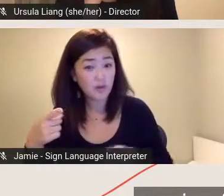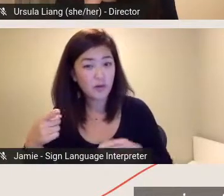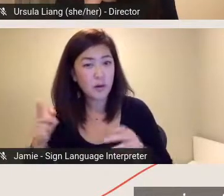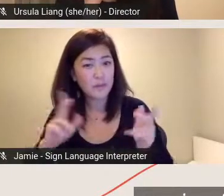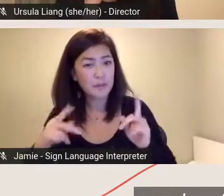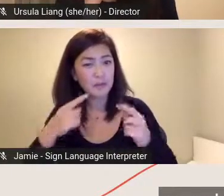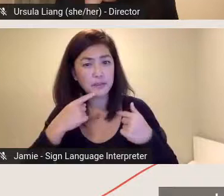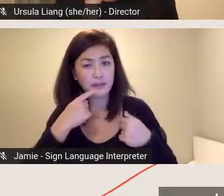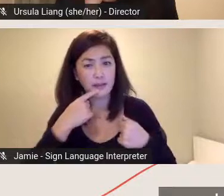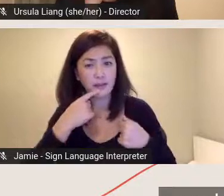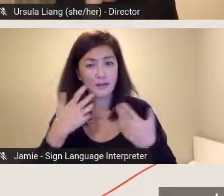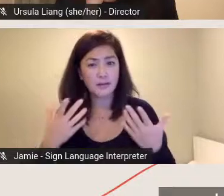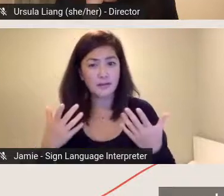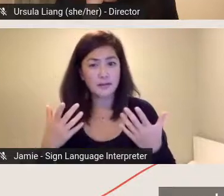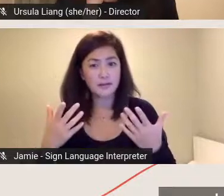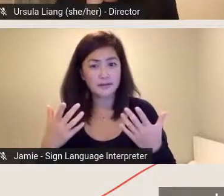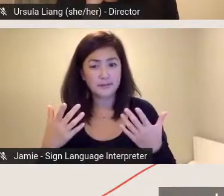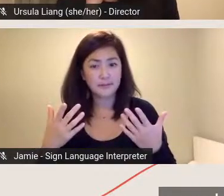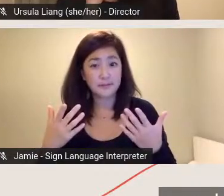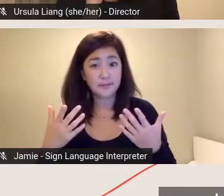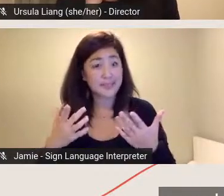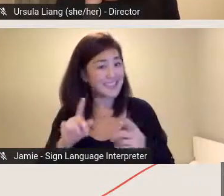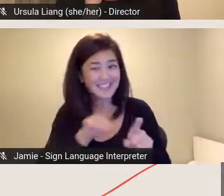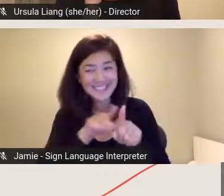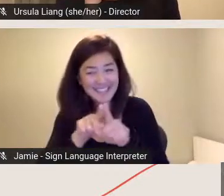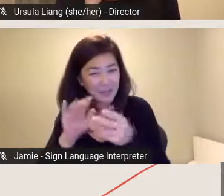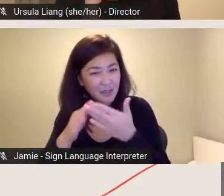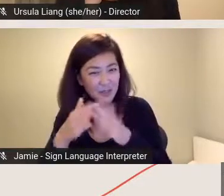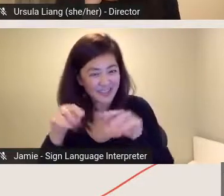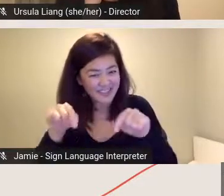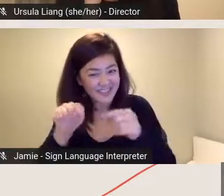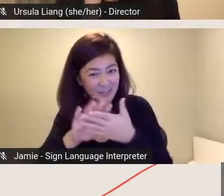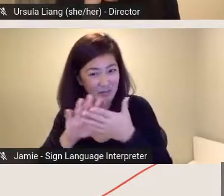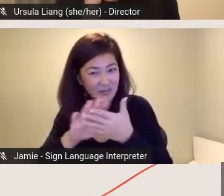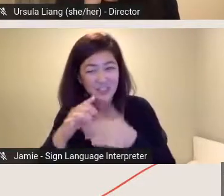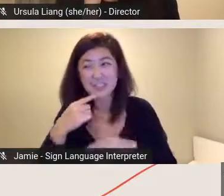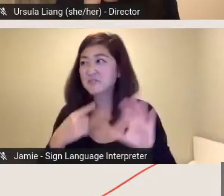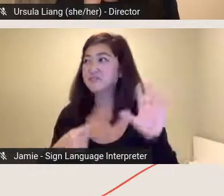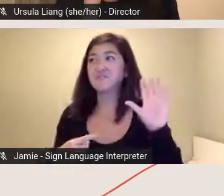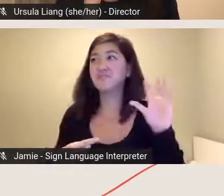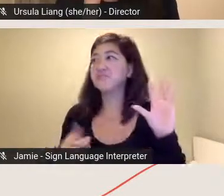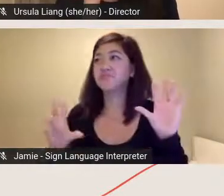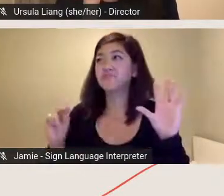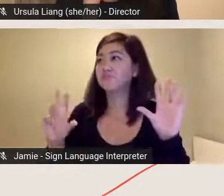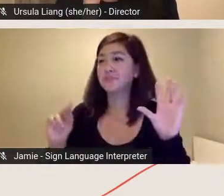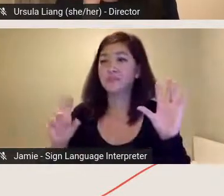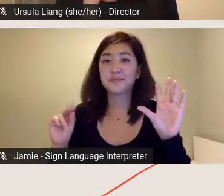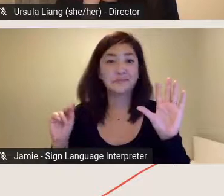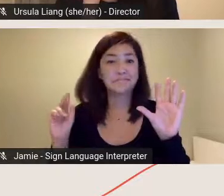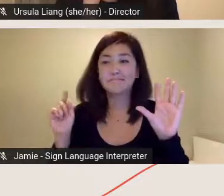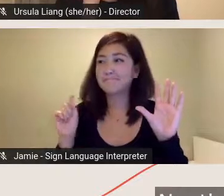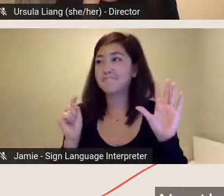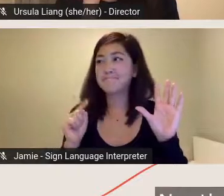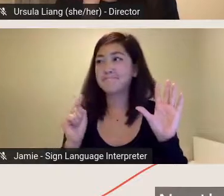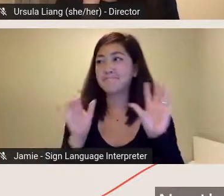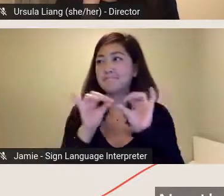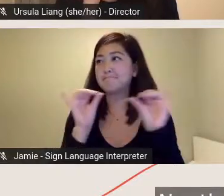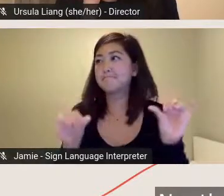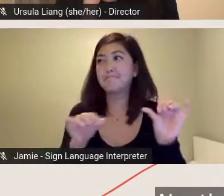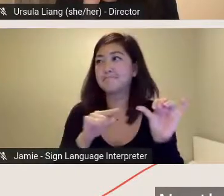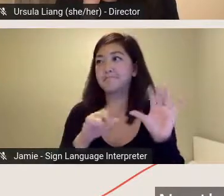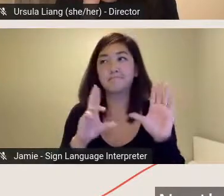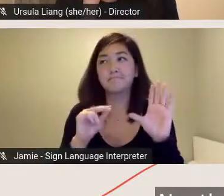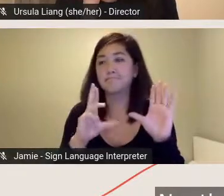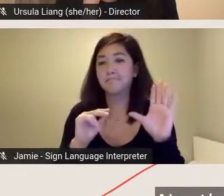in Toronto, of people rising up and saying, you know, from the very communities that we're discussing here, saying, actually, no, this